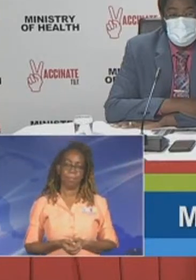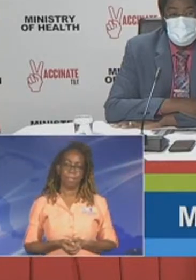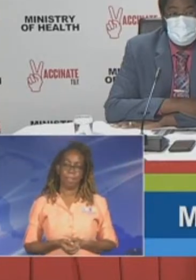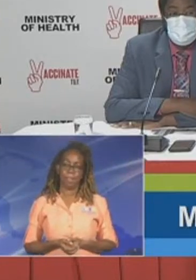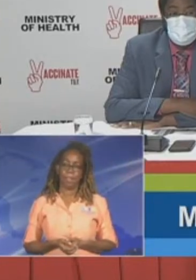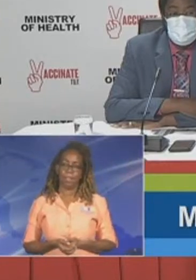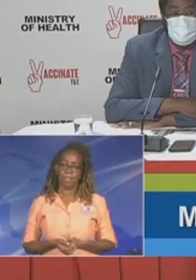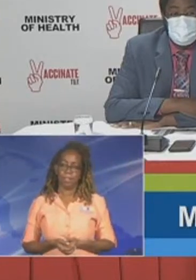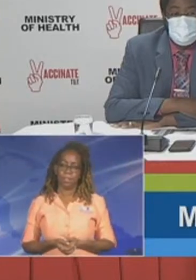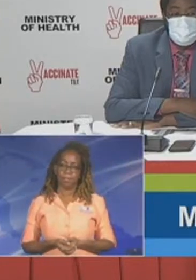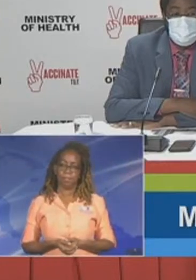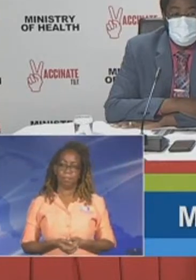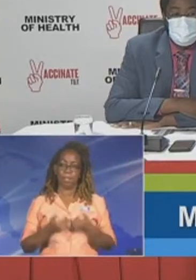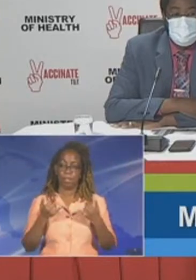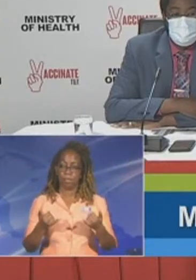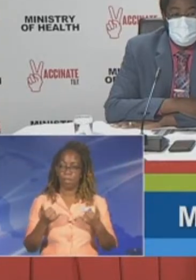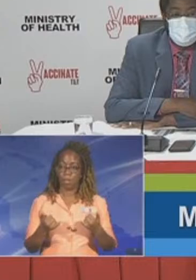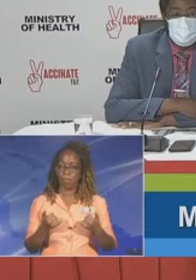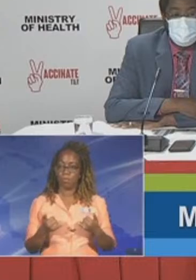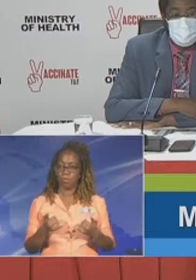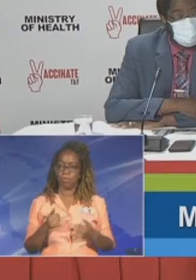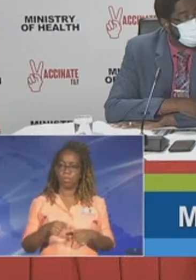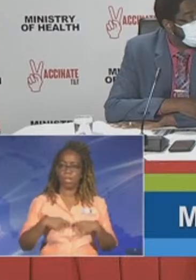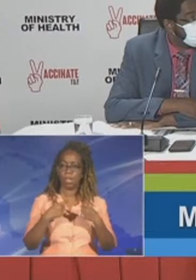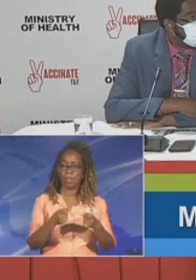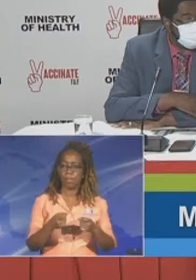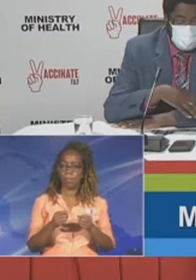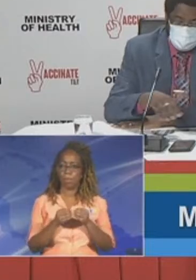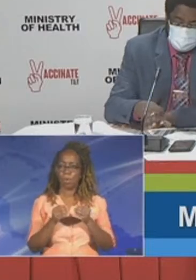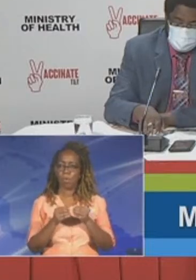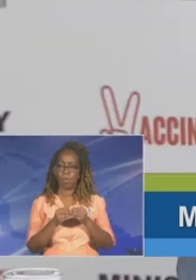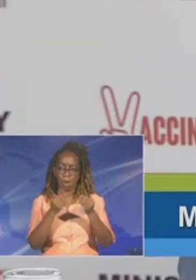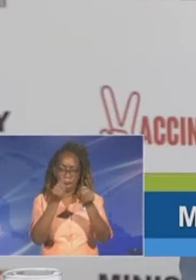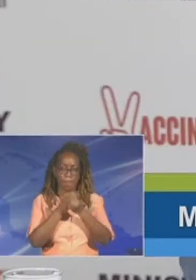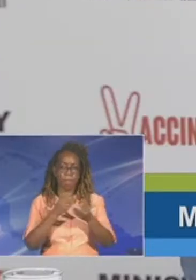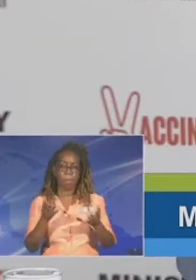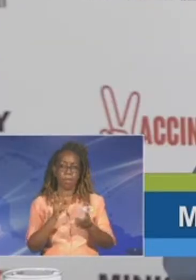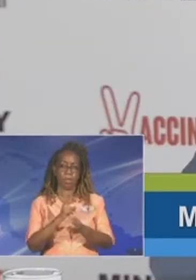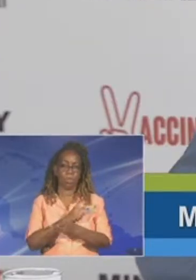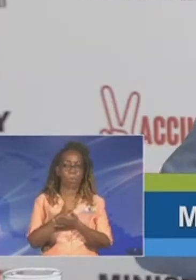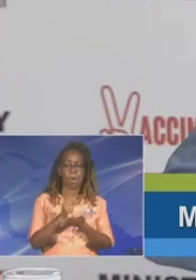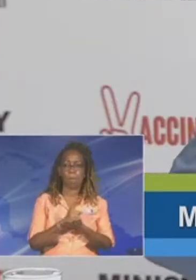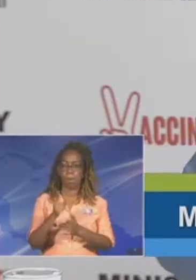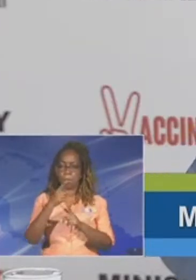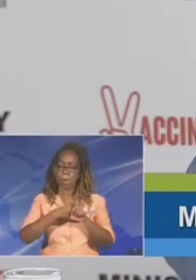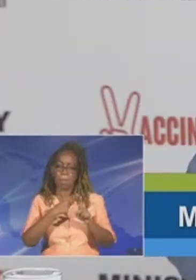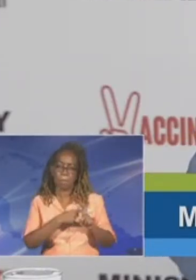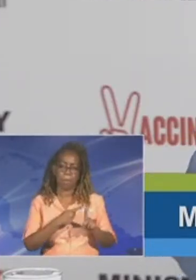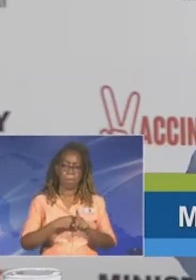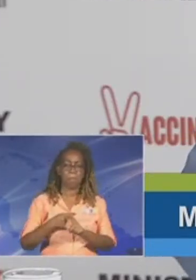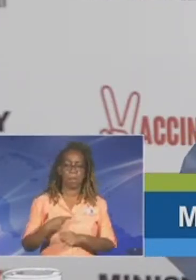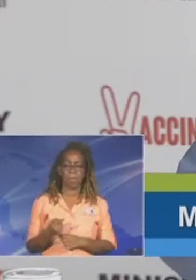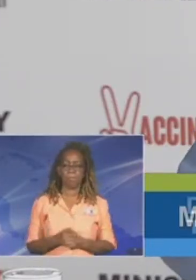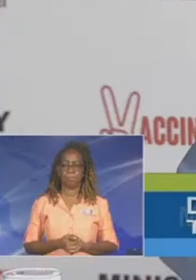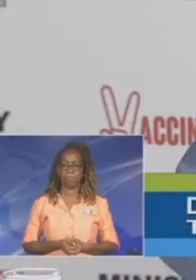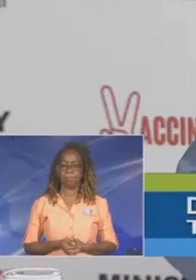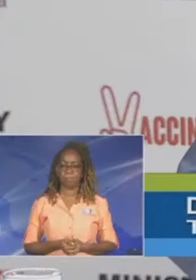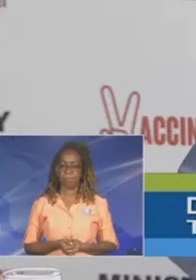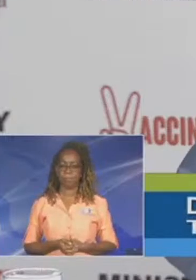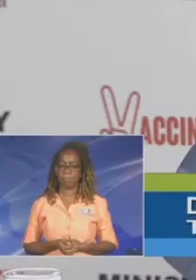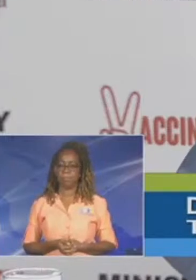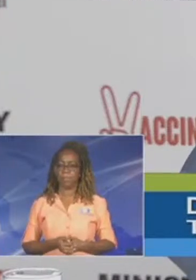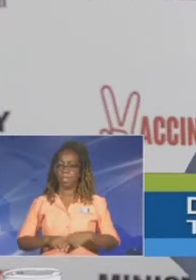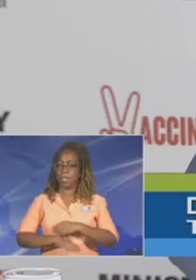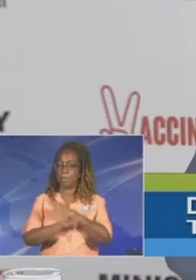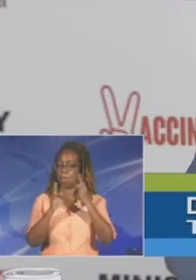is here, we get an epidemiological update. Let's go to him now, please. Thank you, Ms. Alcantara. Good morning to my colleagues,